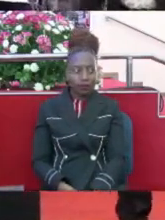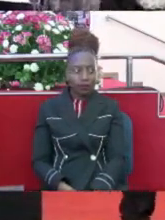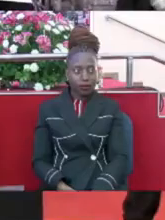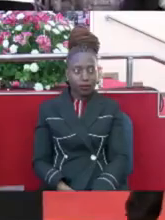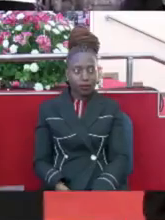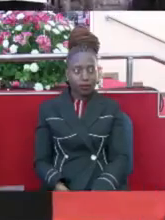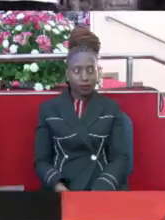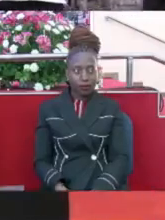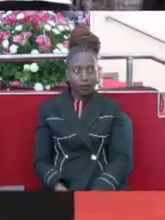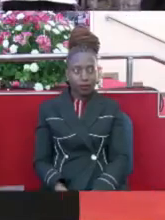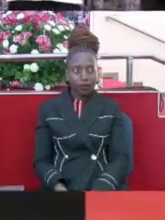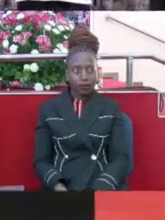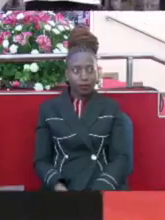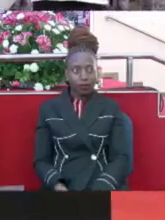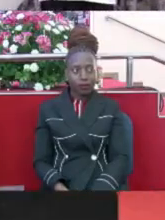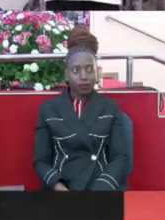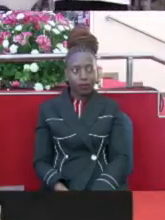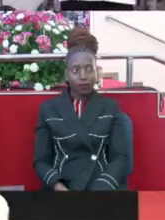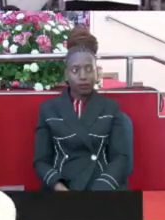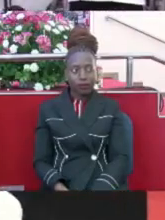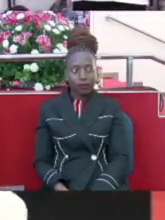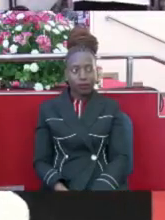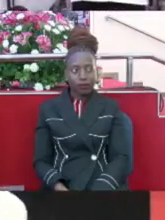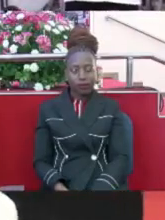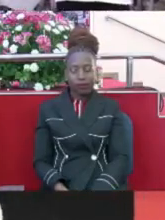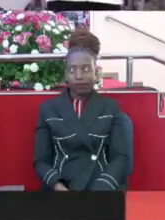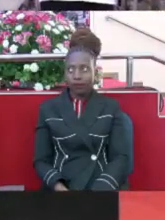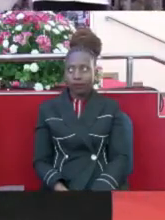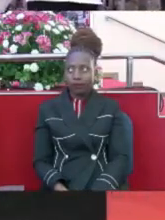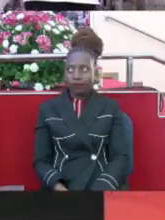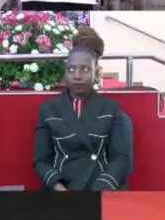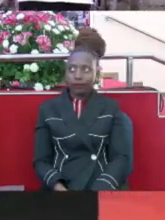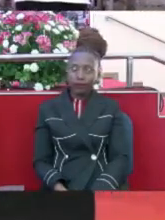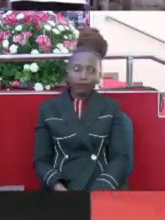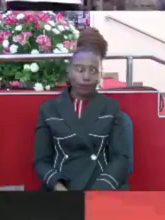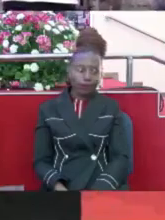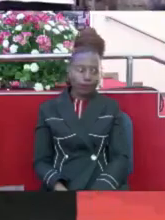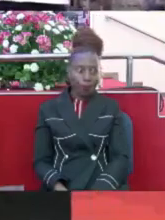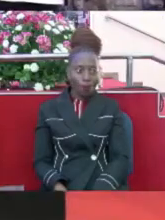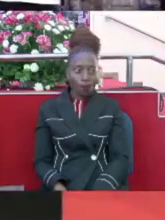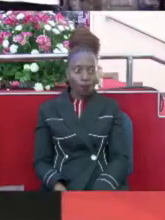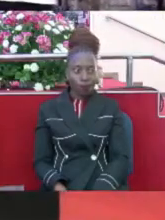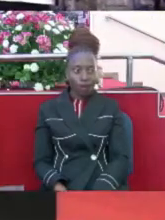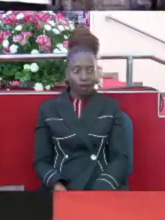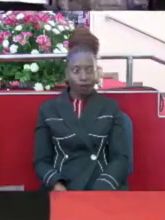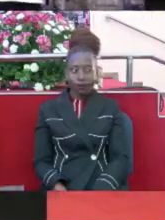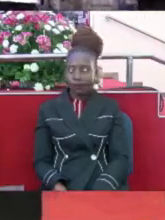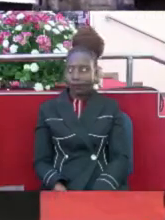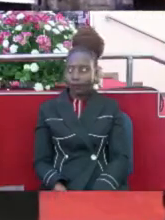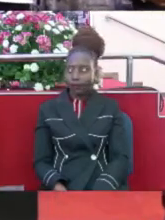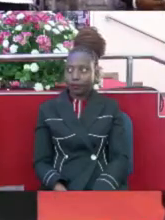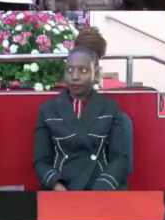I'm coming back to the heart of worship. When